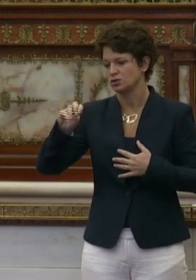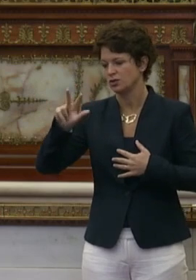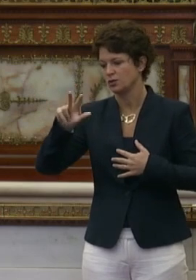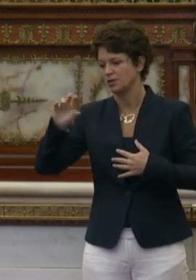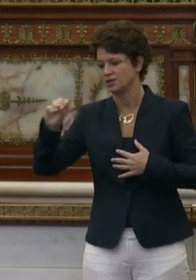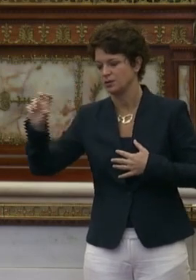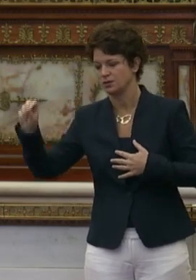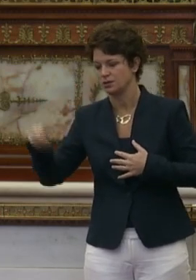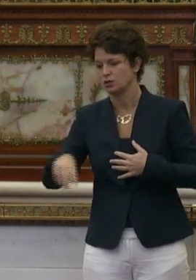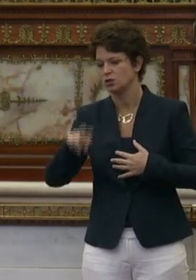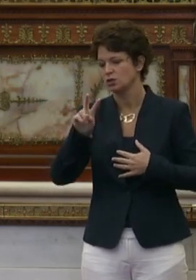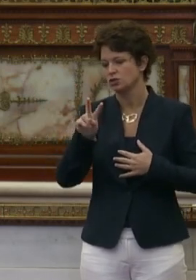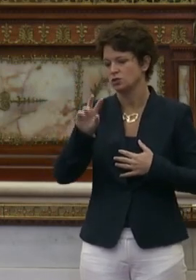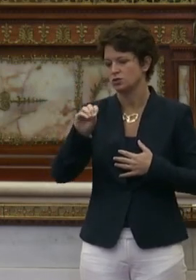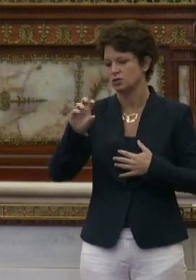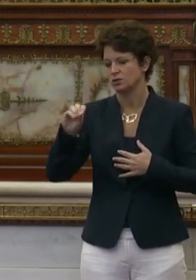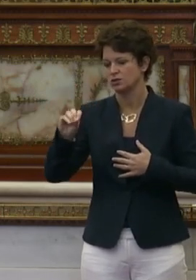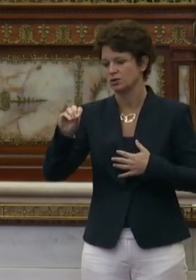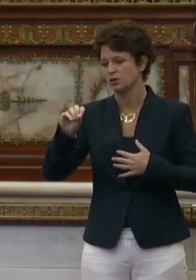200300,